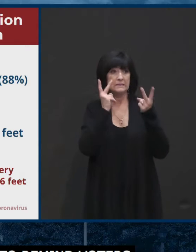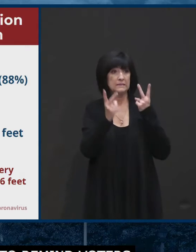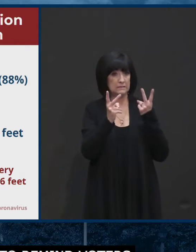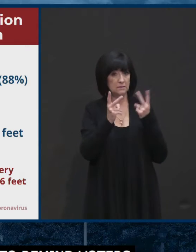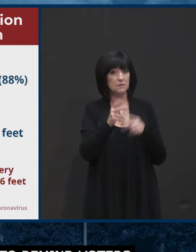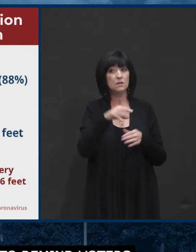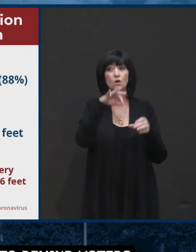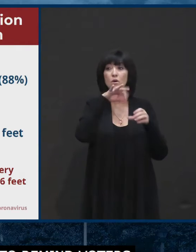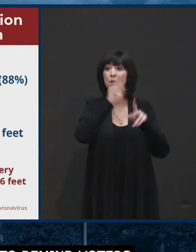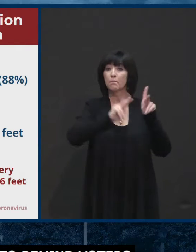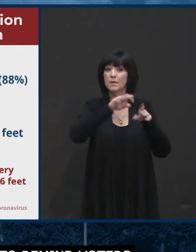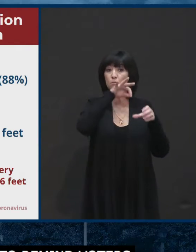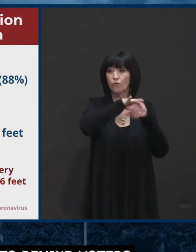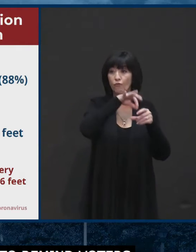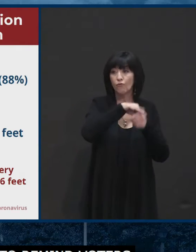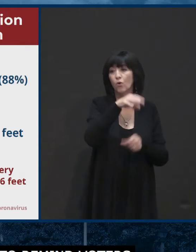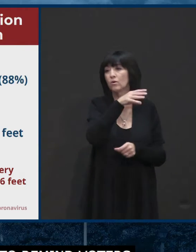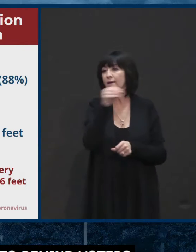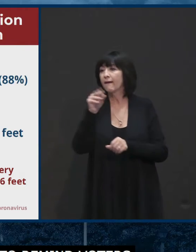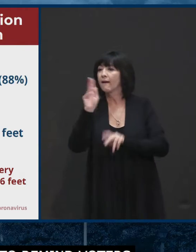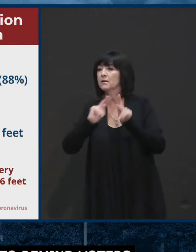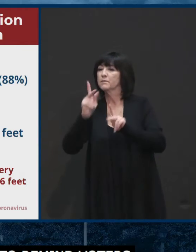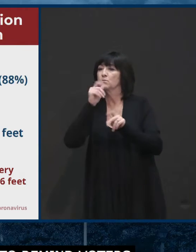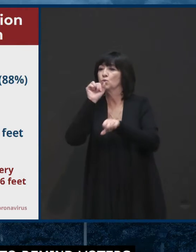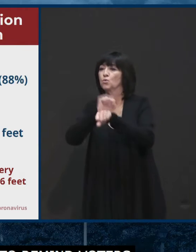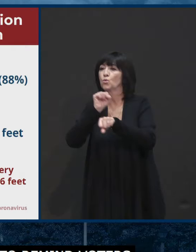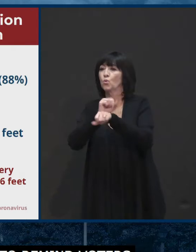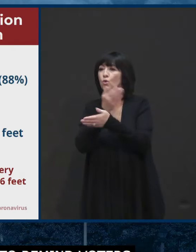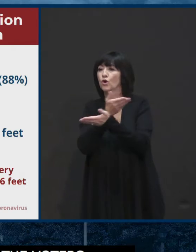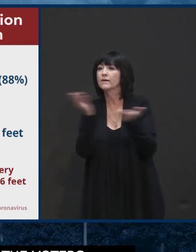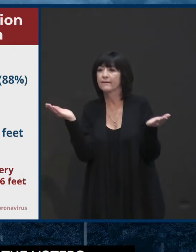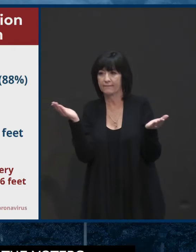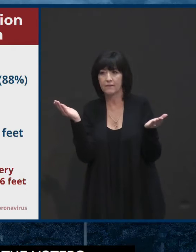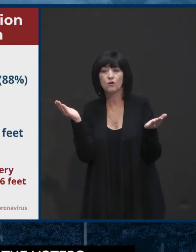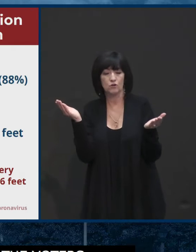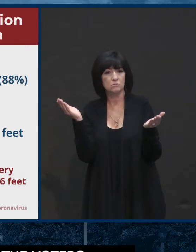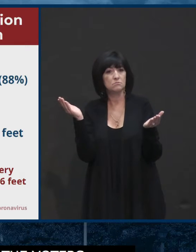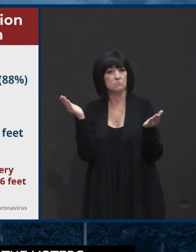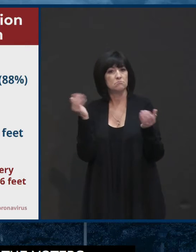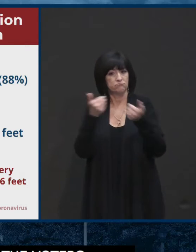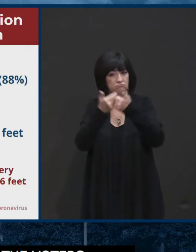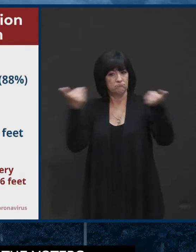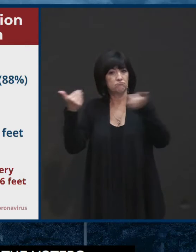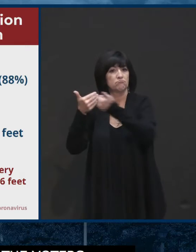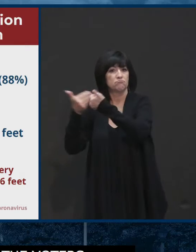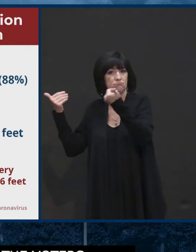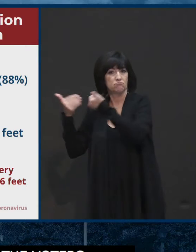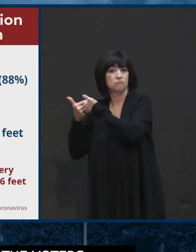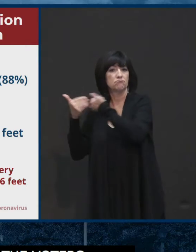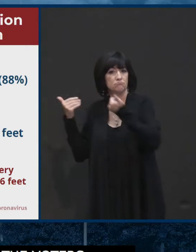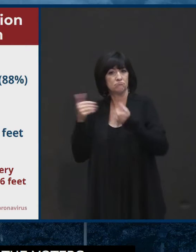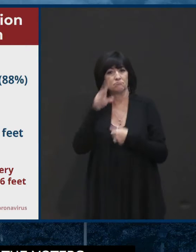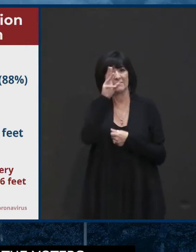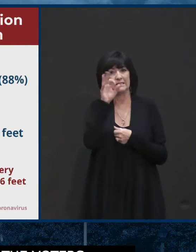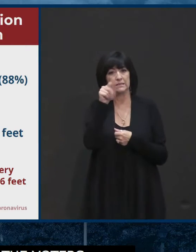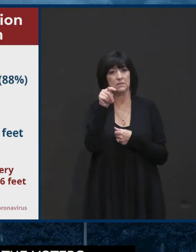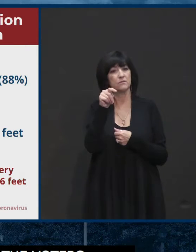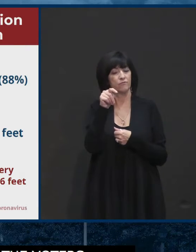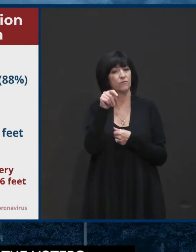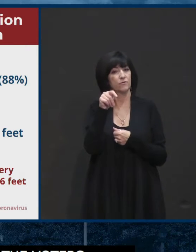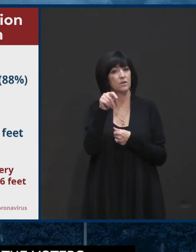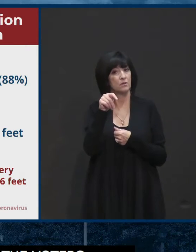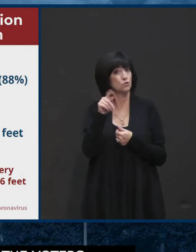feet of distance from one another. So again, good story about what's going on in our